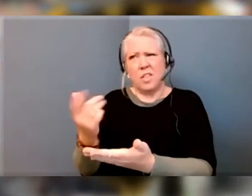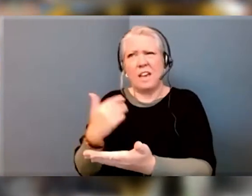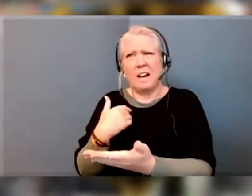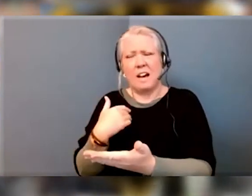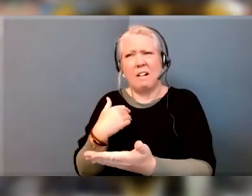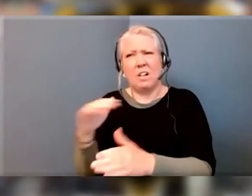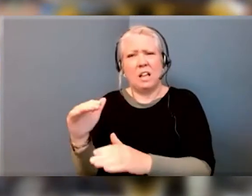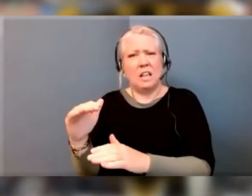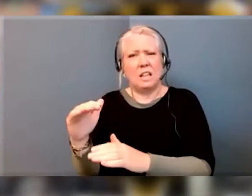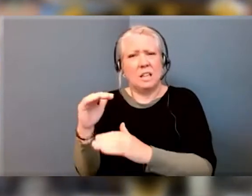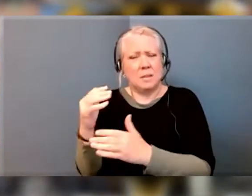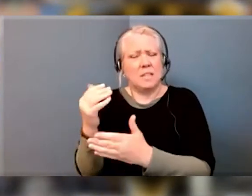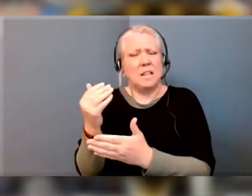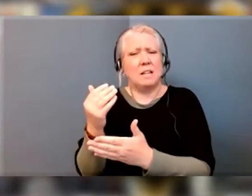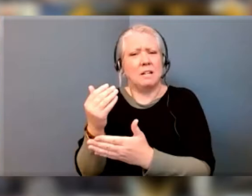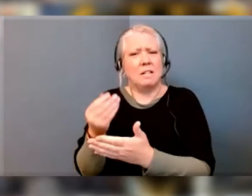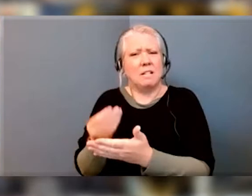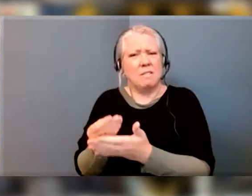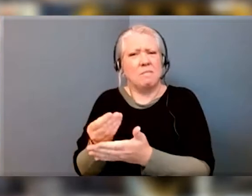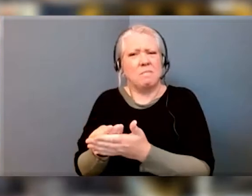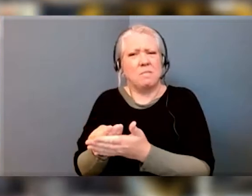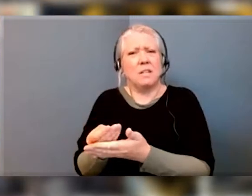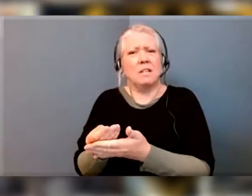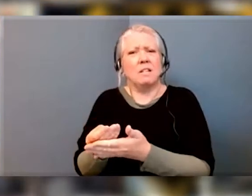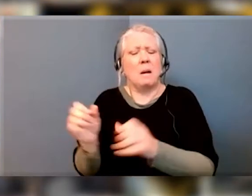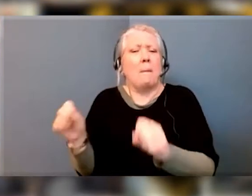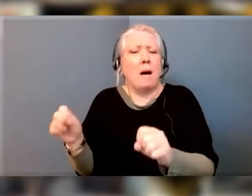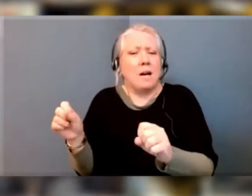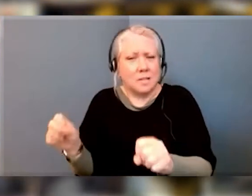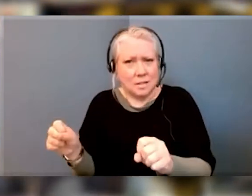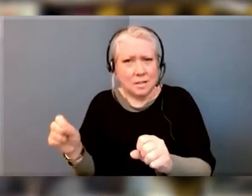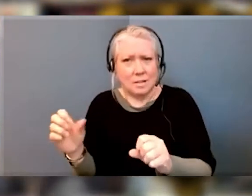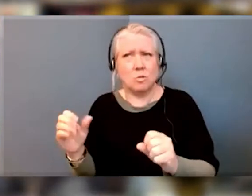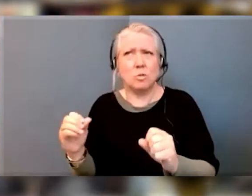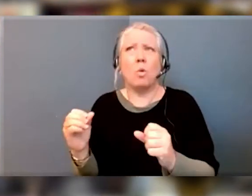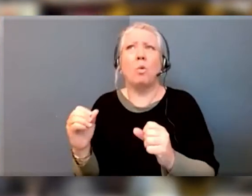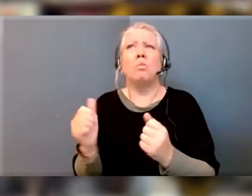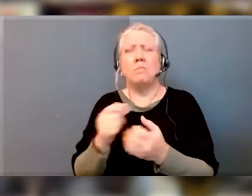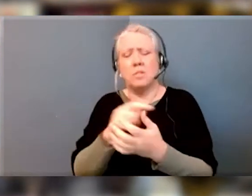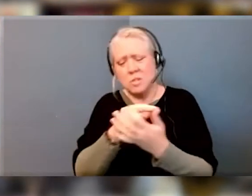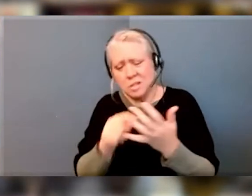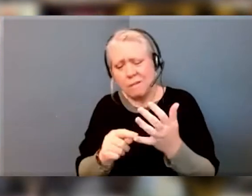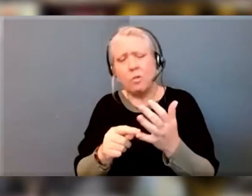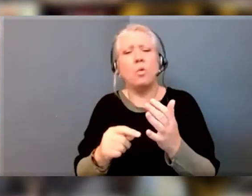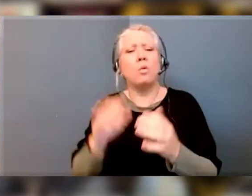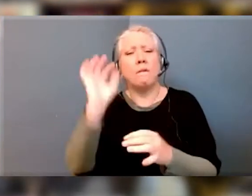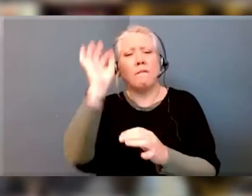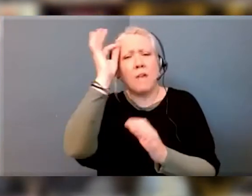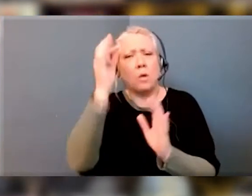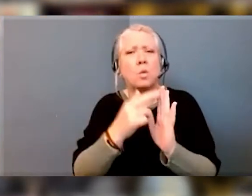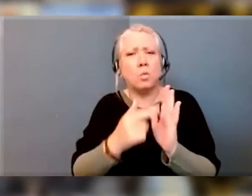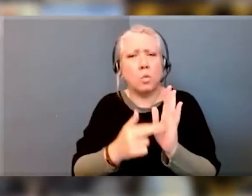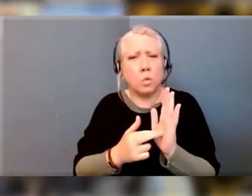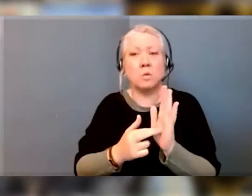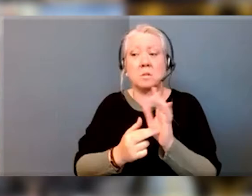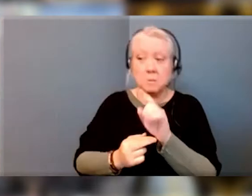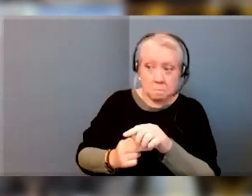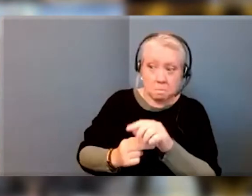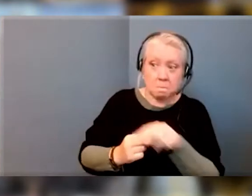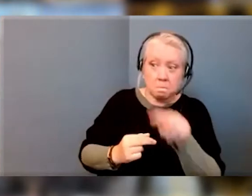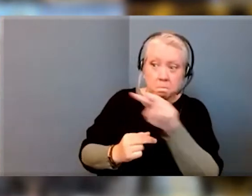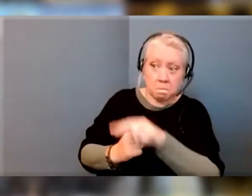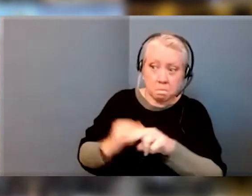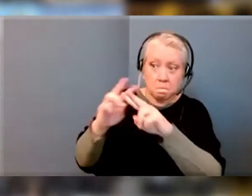These, again, are federal funds, so there are a number of federal requirements around making sure that the organizations that receive those funds have the capacity